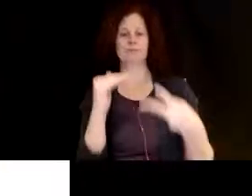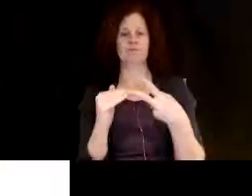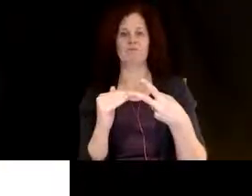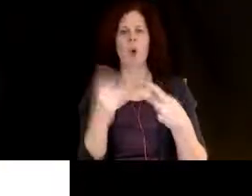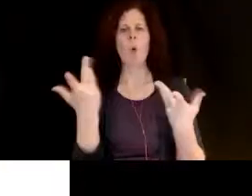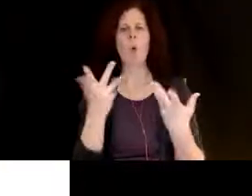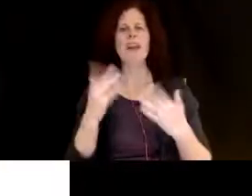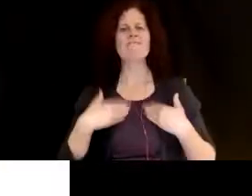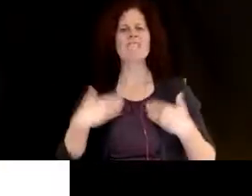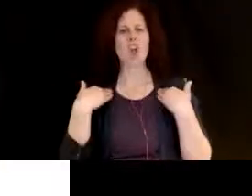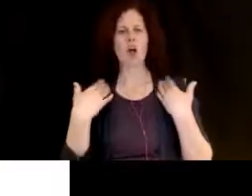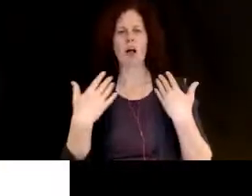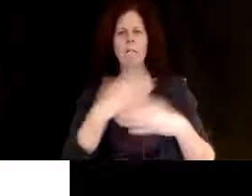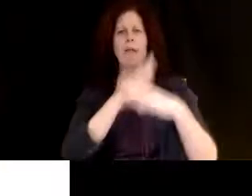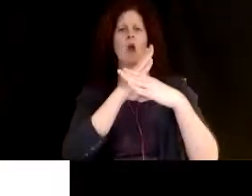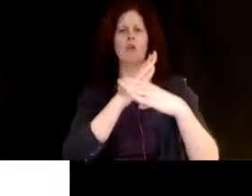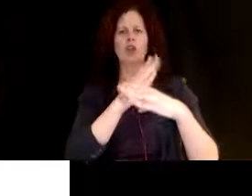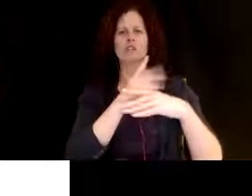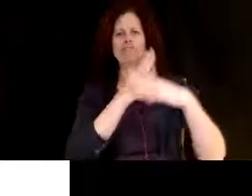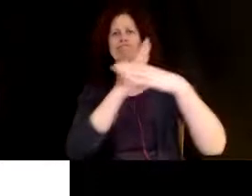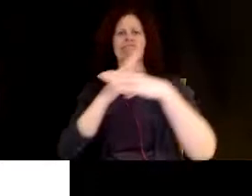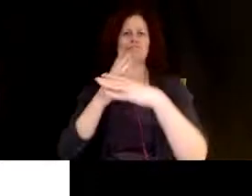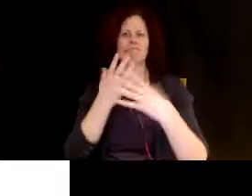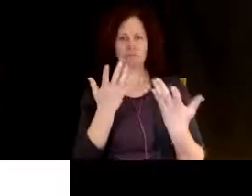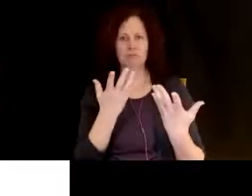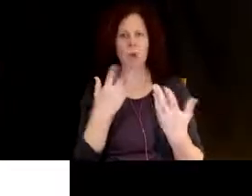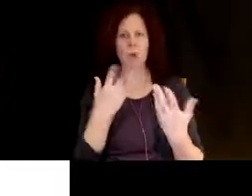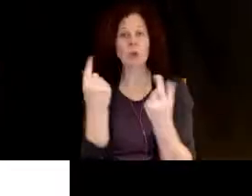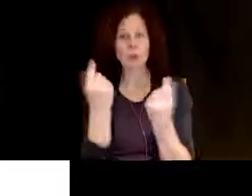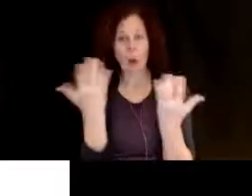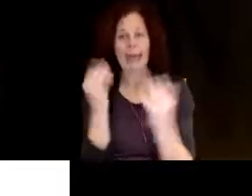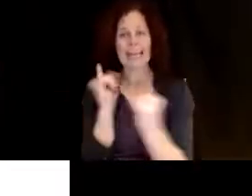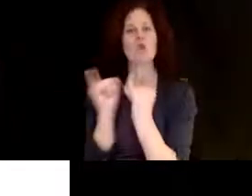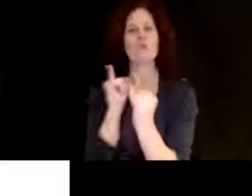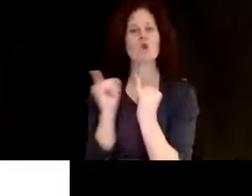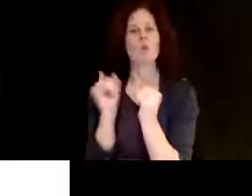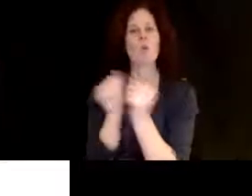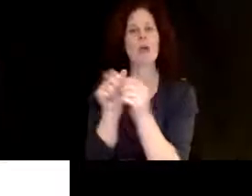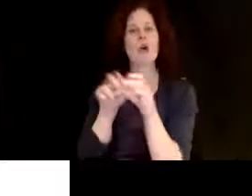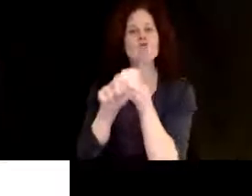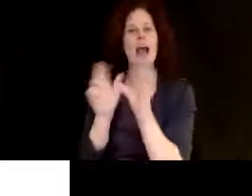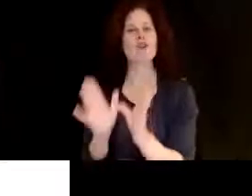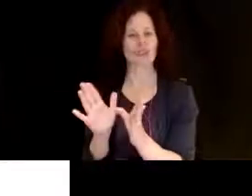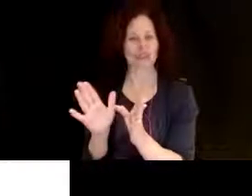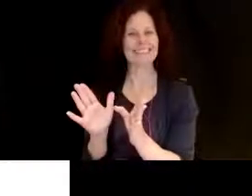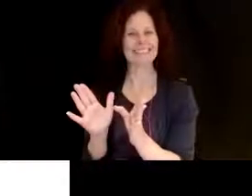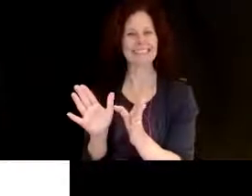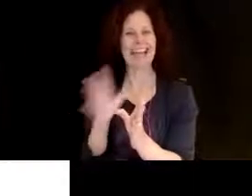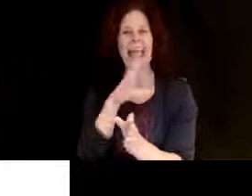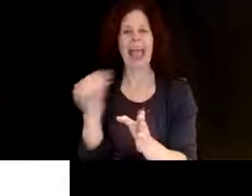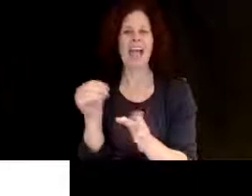pedestrian access, which we did by interviewing PACE riders and conducting on-the-ground field audits in several